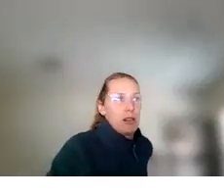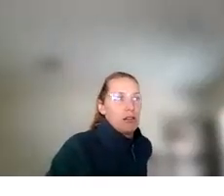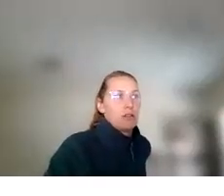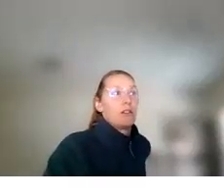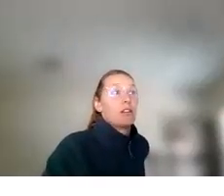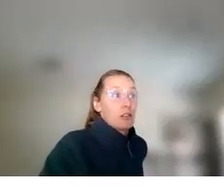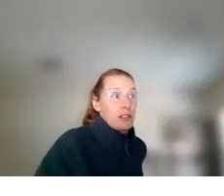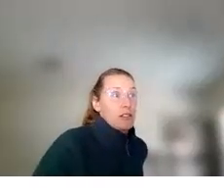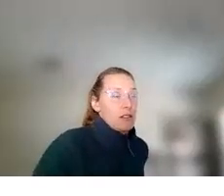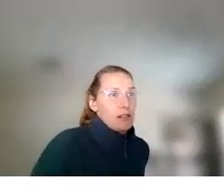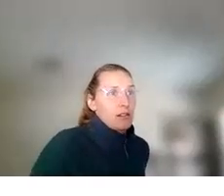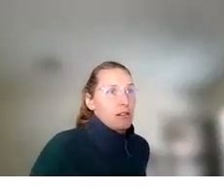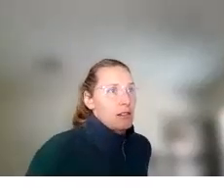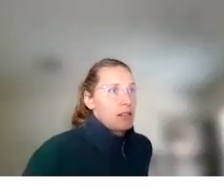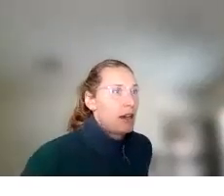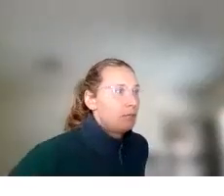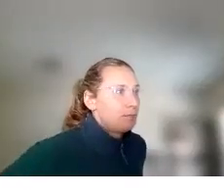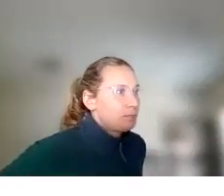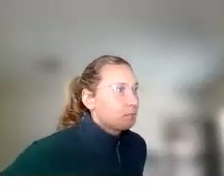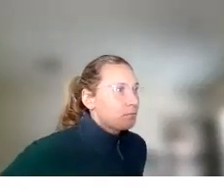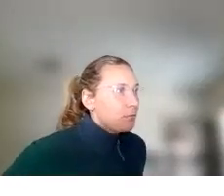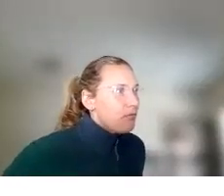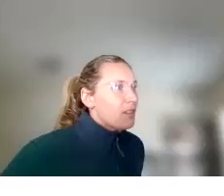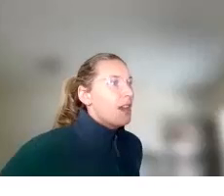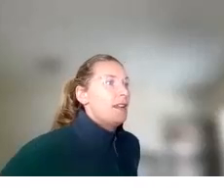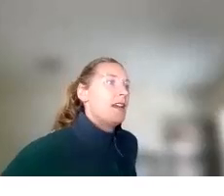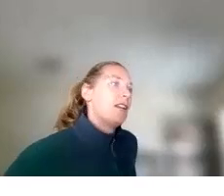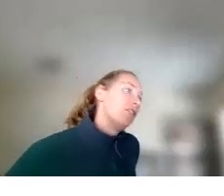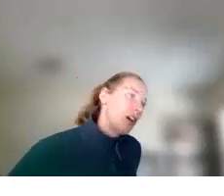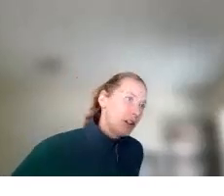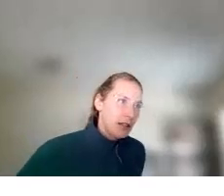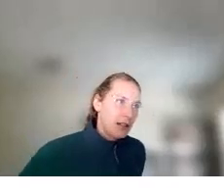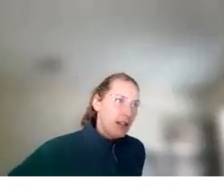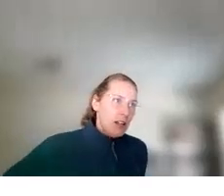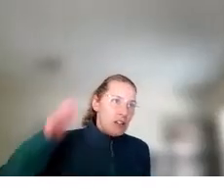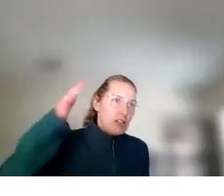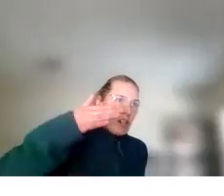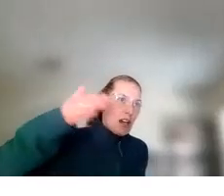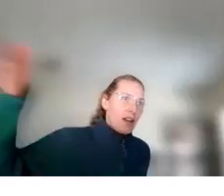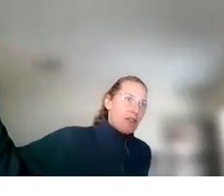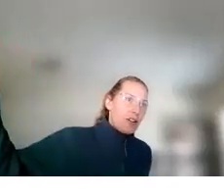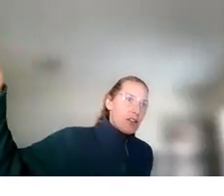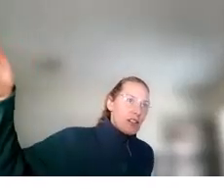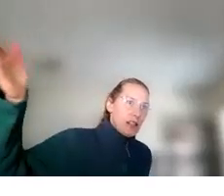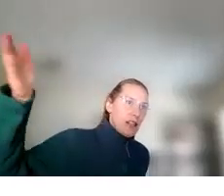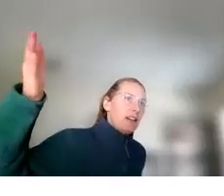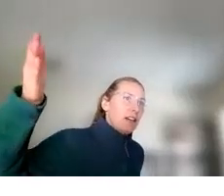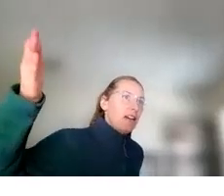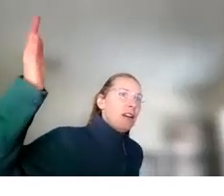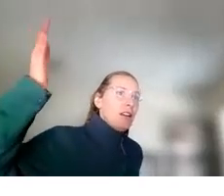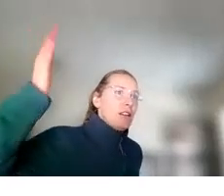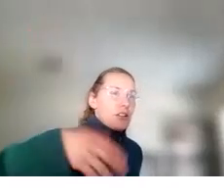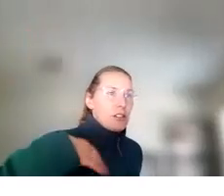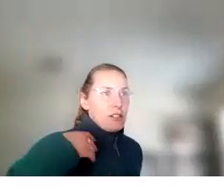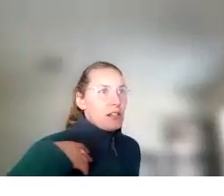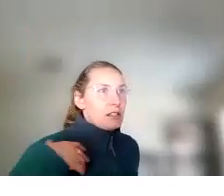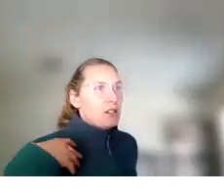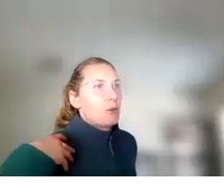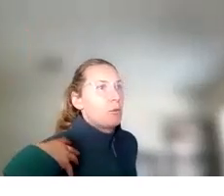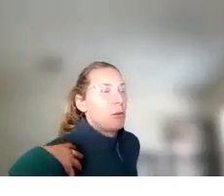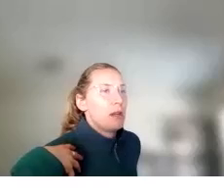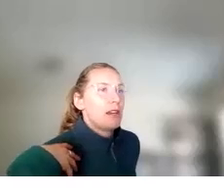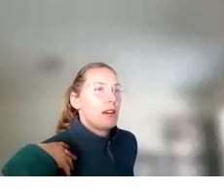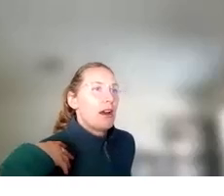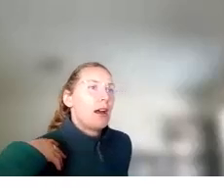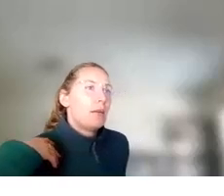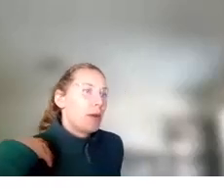can be submitted to the nurse assessor instead. And then following July 1st and later, the nurse